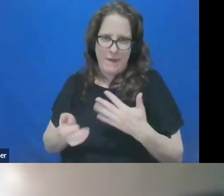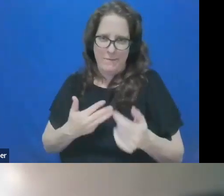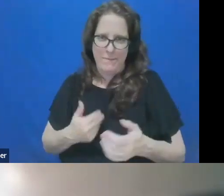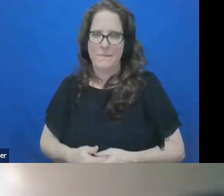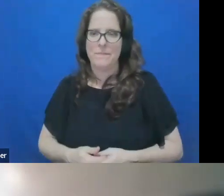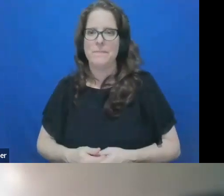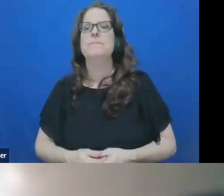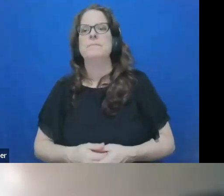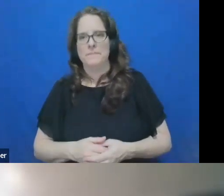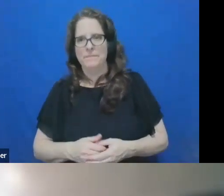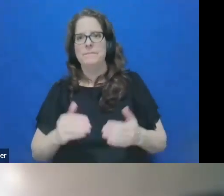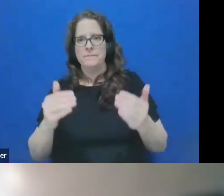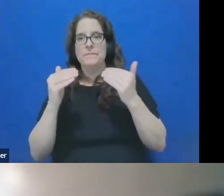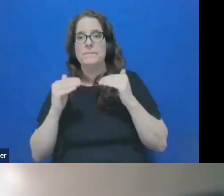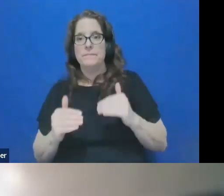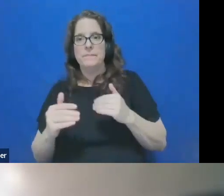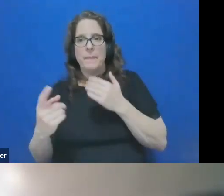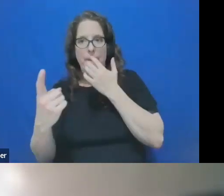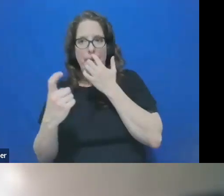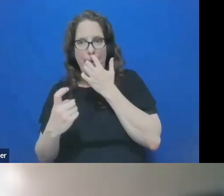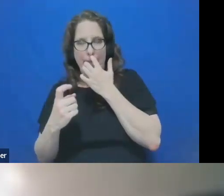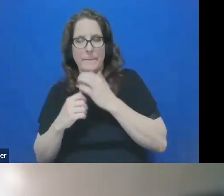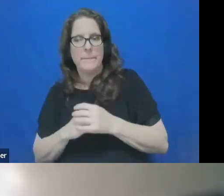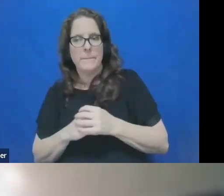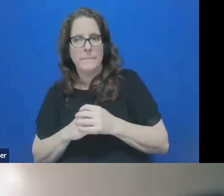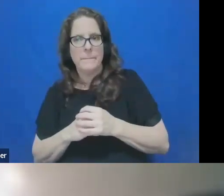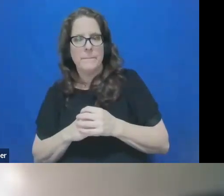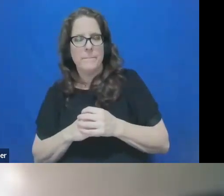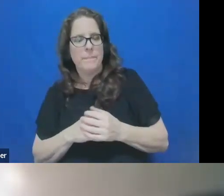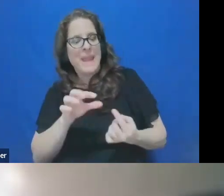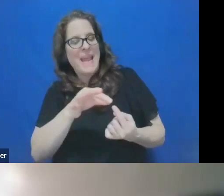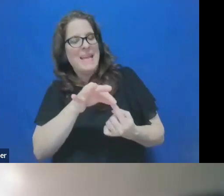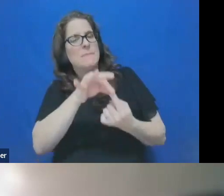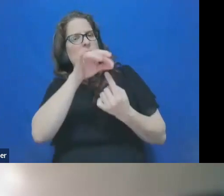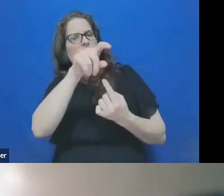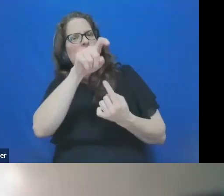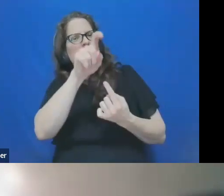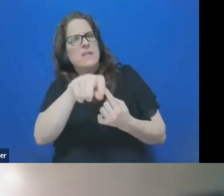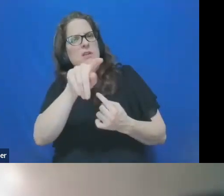What type of investments are recommended for special needs trust?